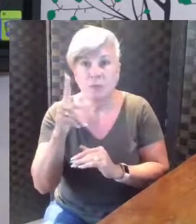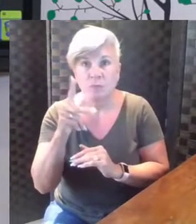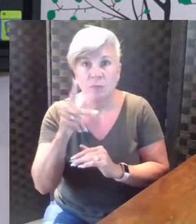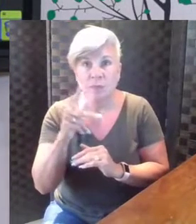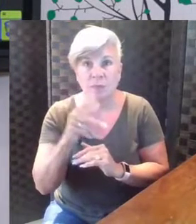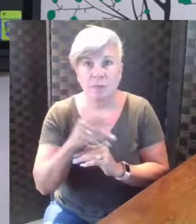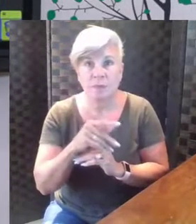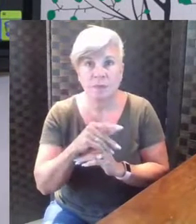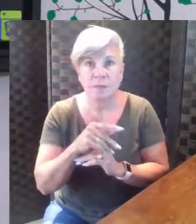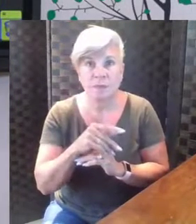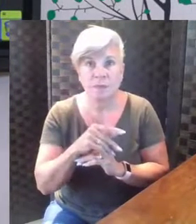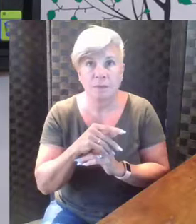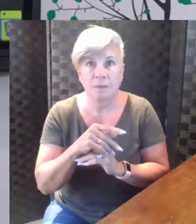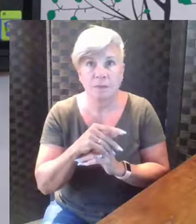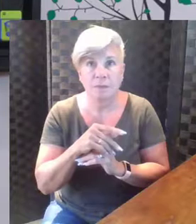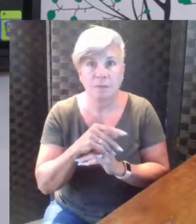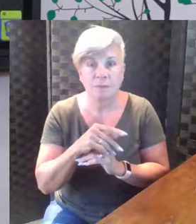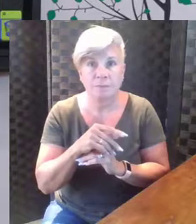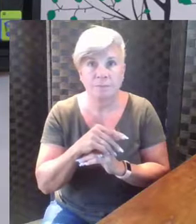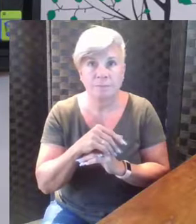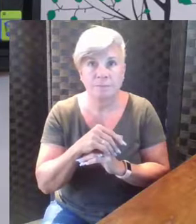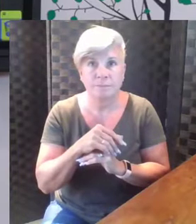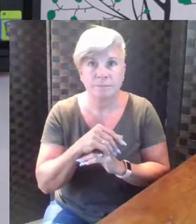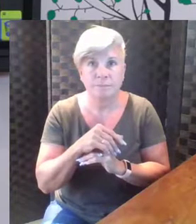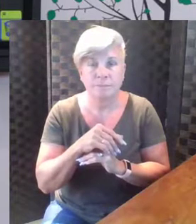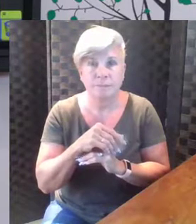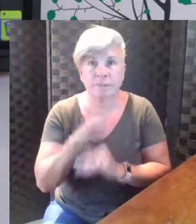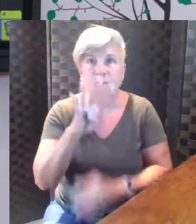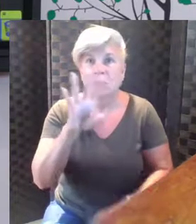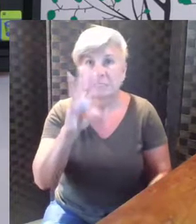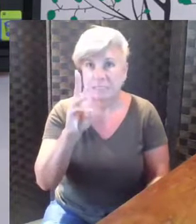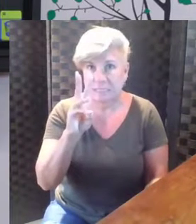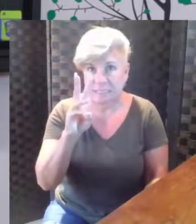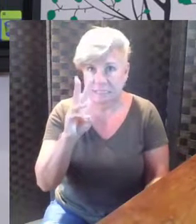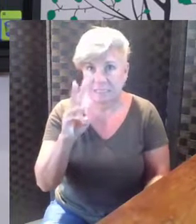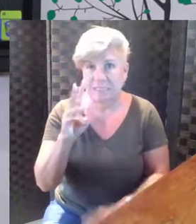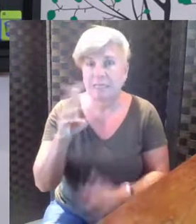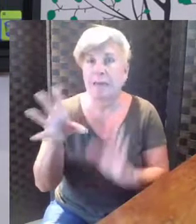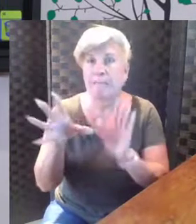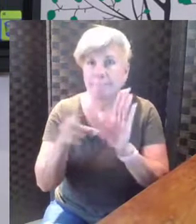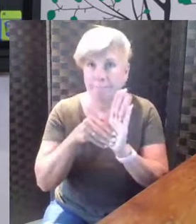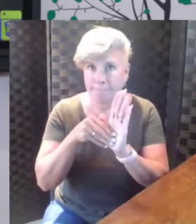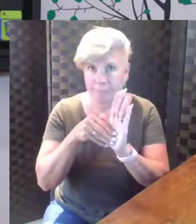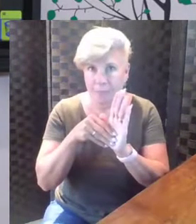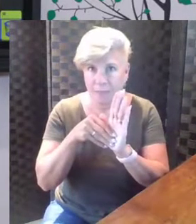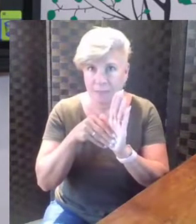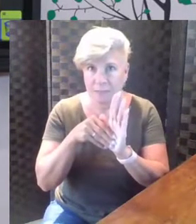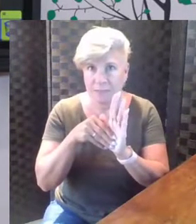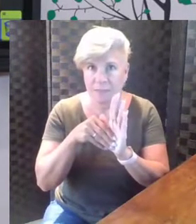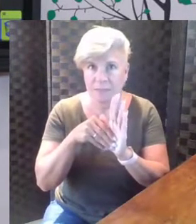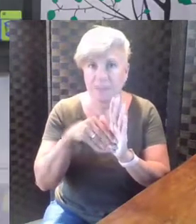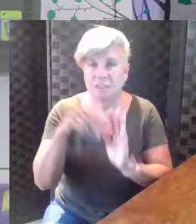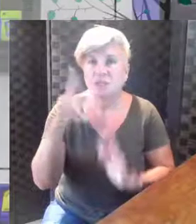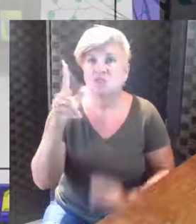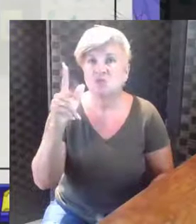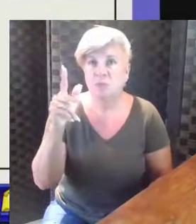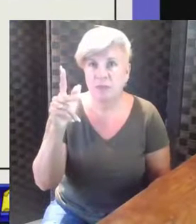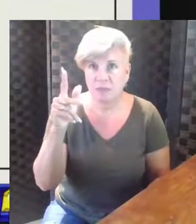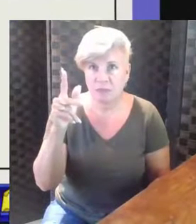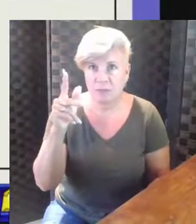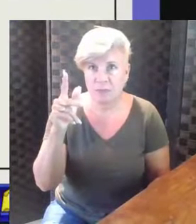that's going to get us our total. So I'm going to go ahead and write our equation up here. 46